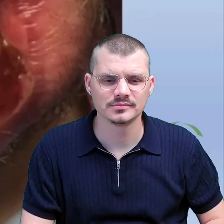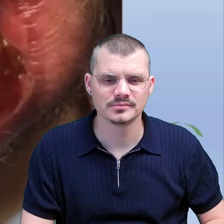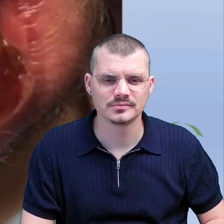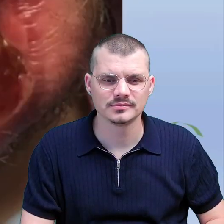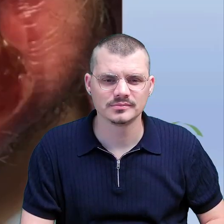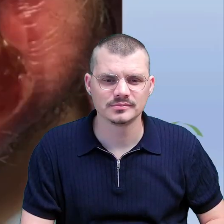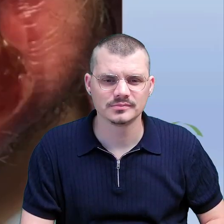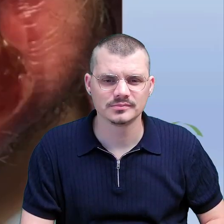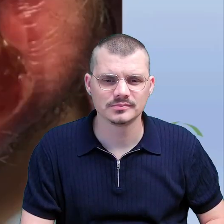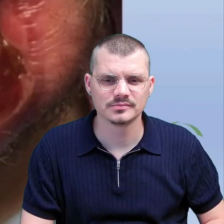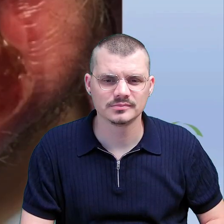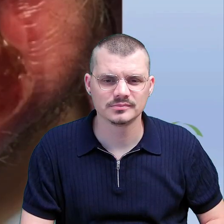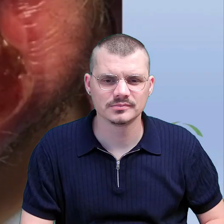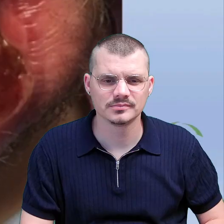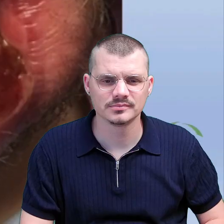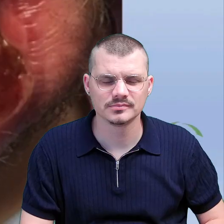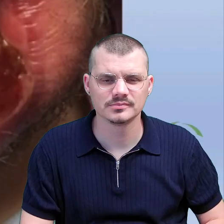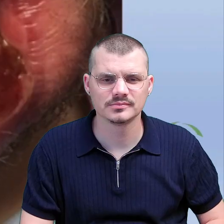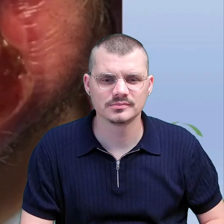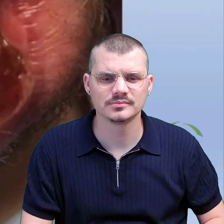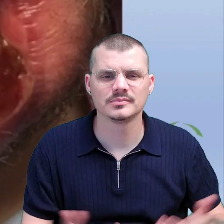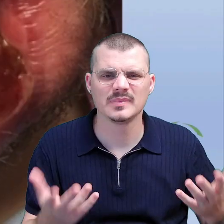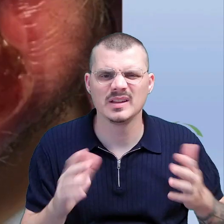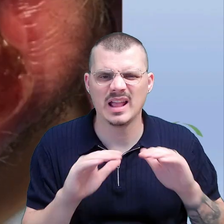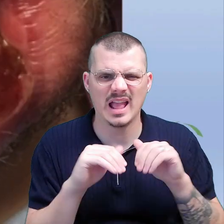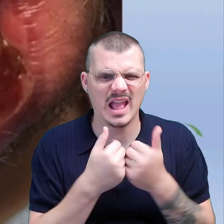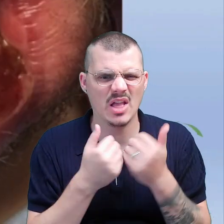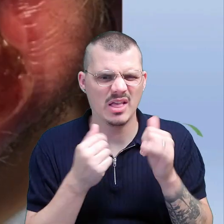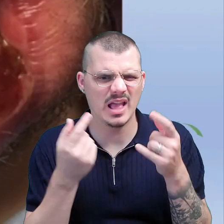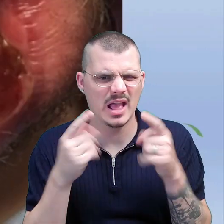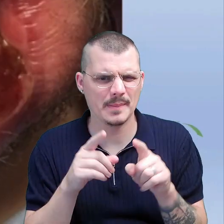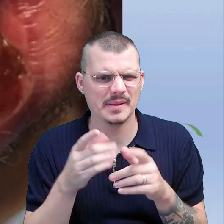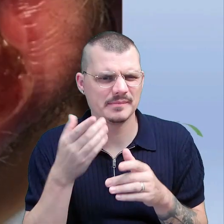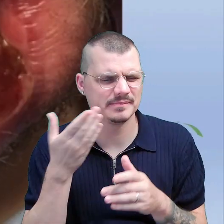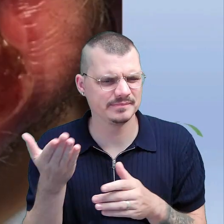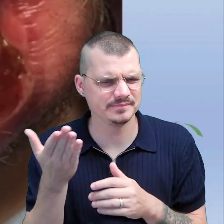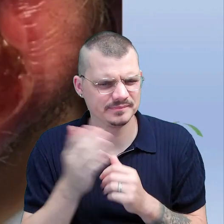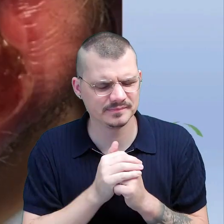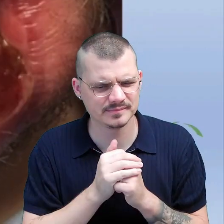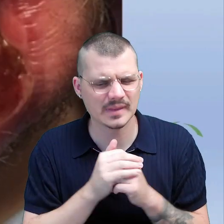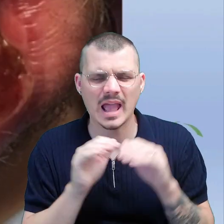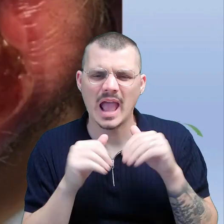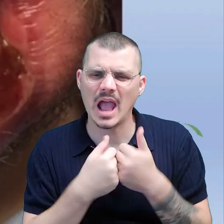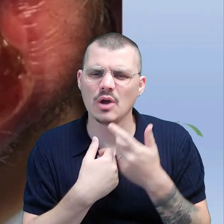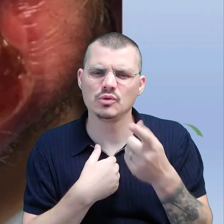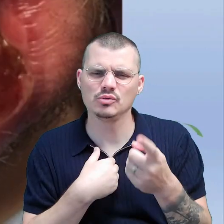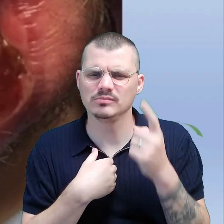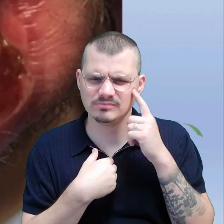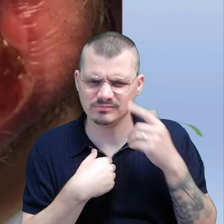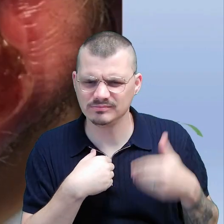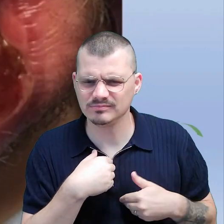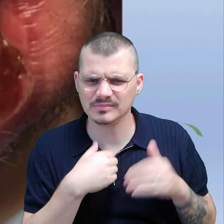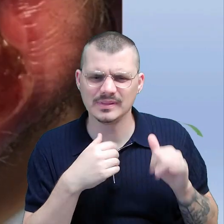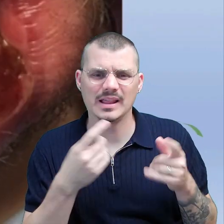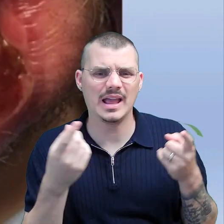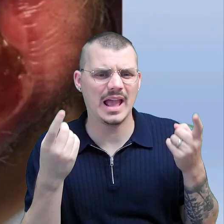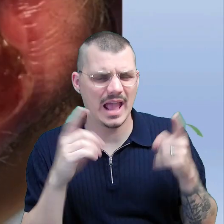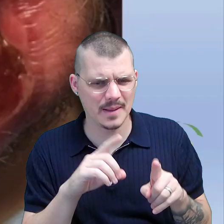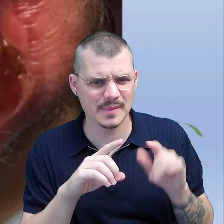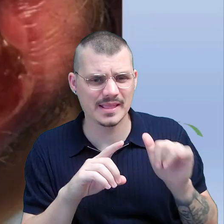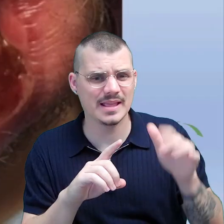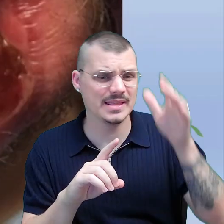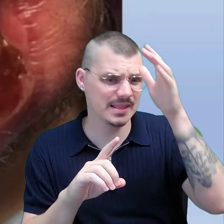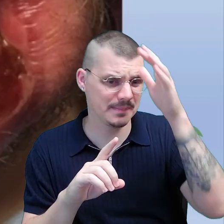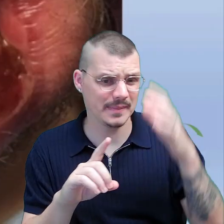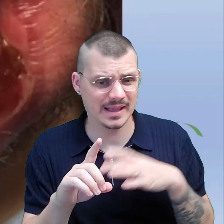All right. Quick thing, how did this happen? How do you suppose it happened that